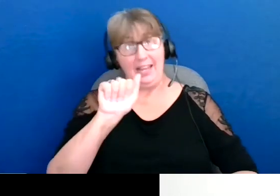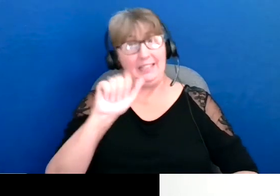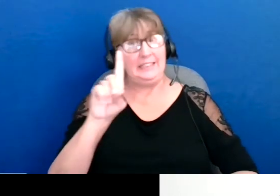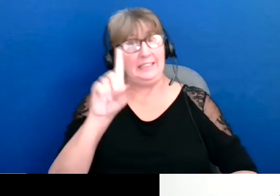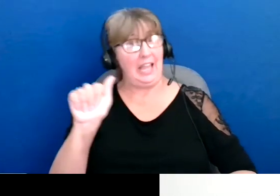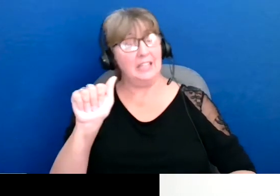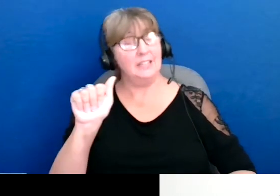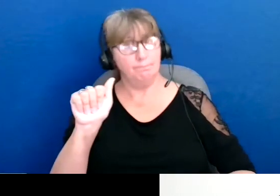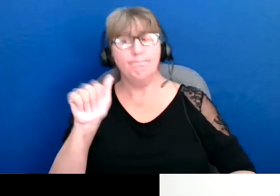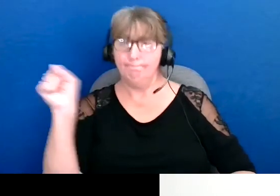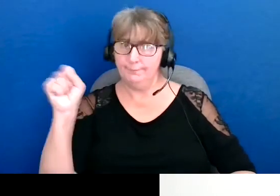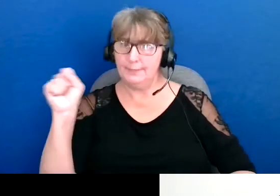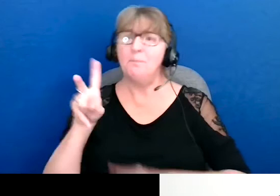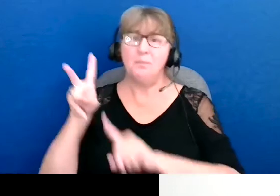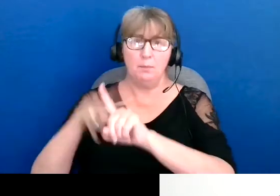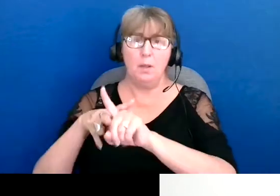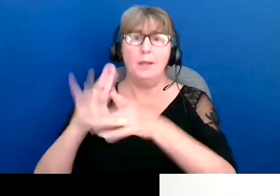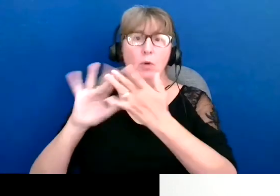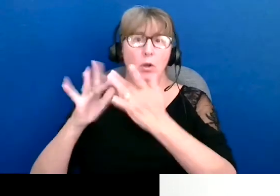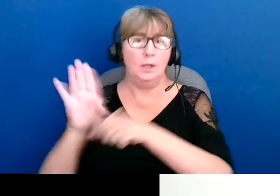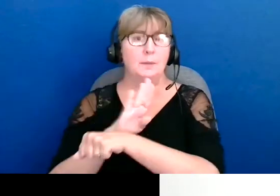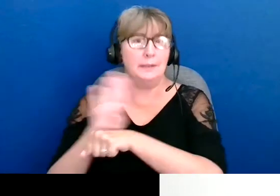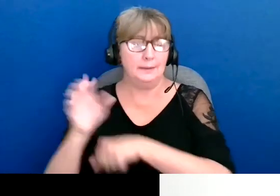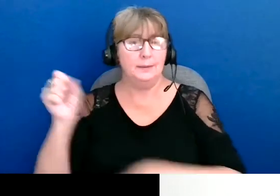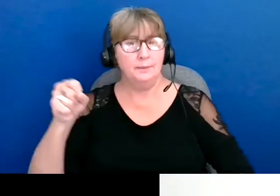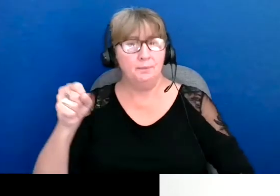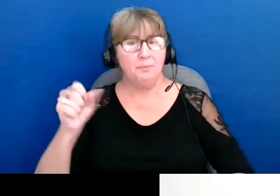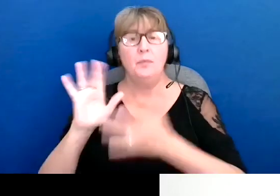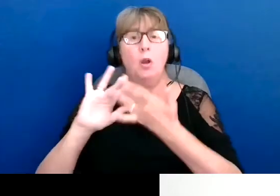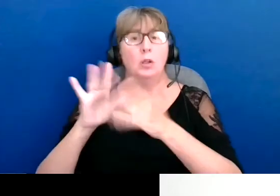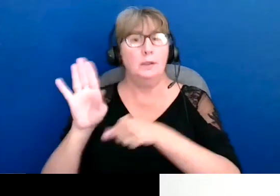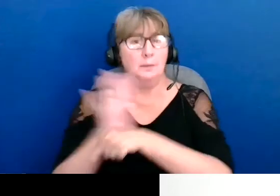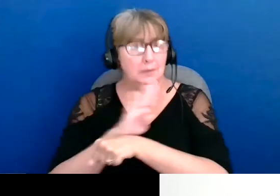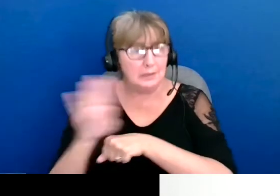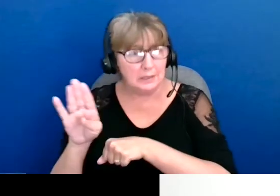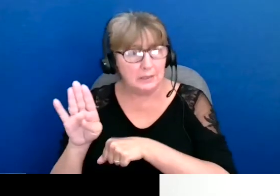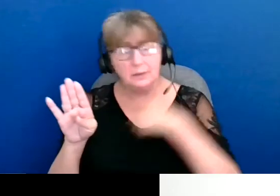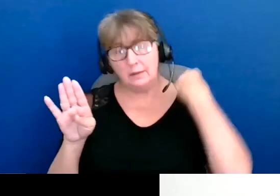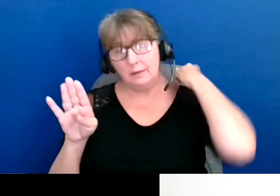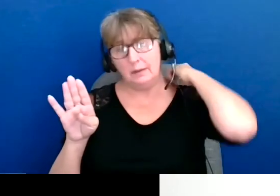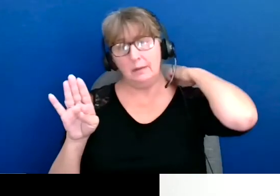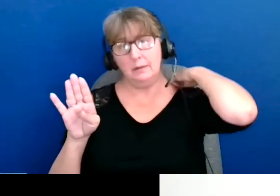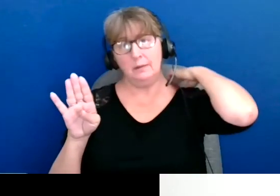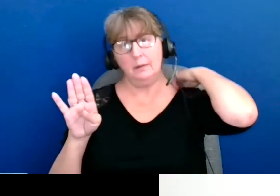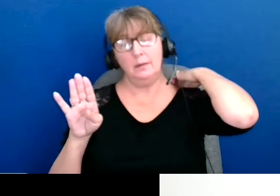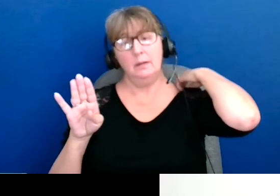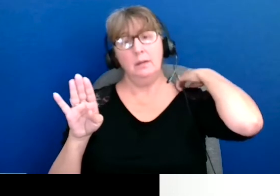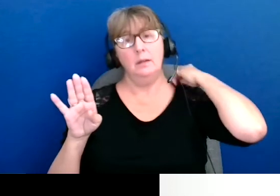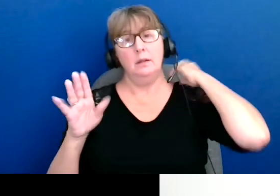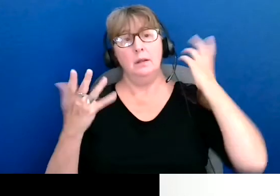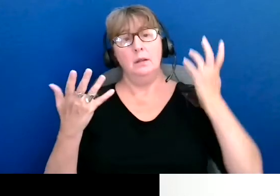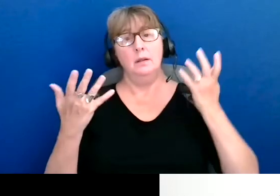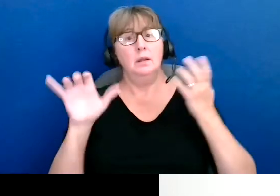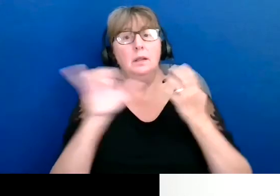does apply to online businesses. Online businesses, virtual spaces, like reading, digital